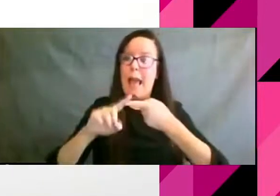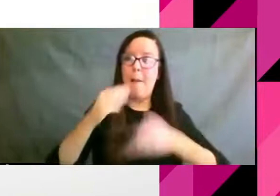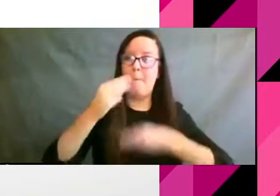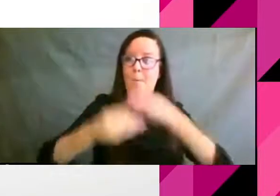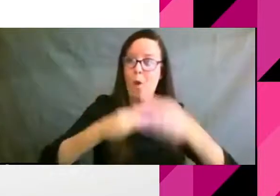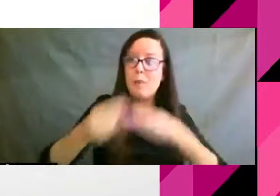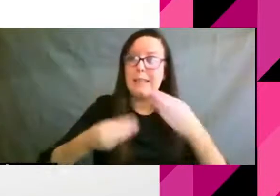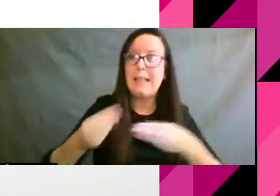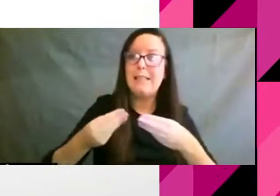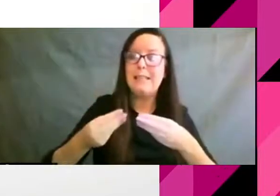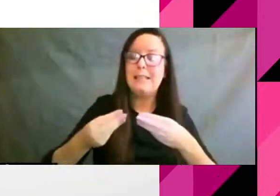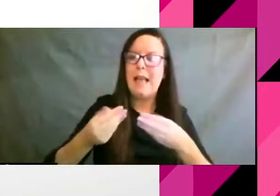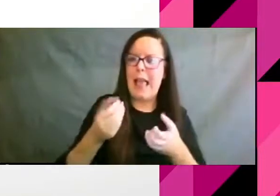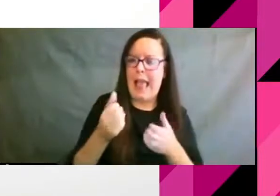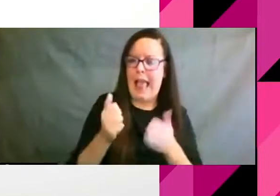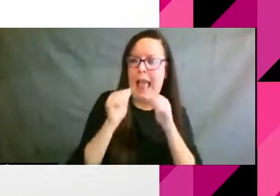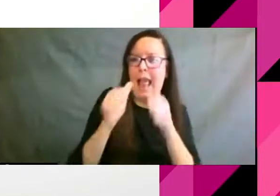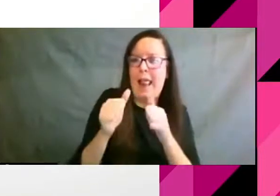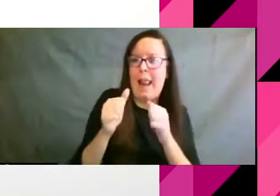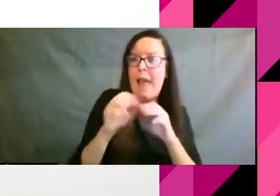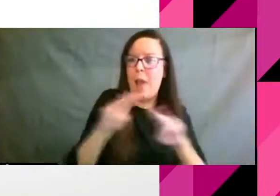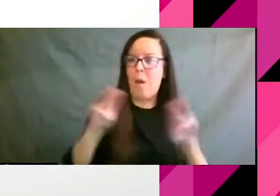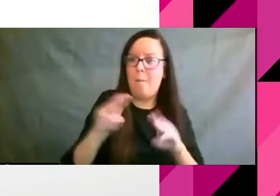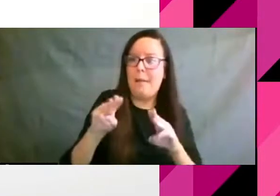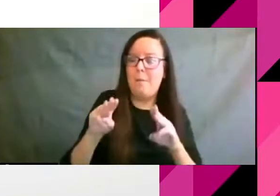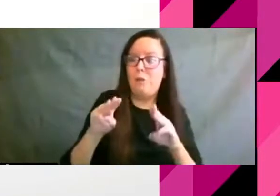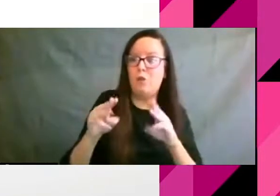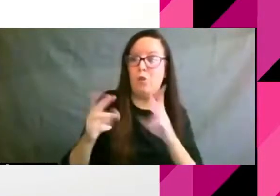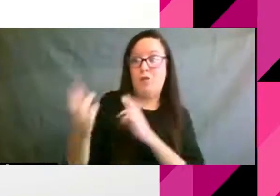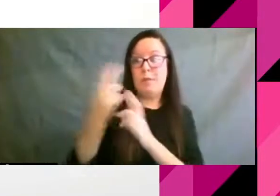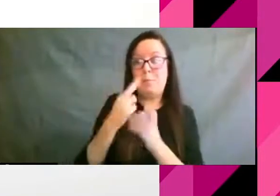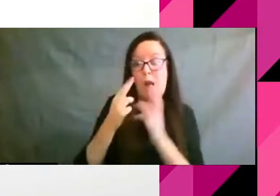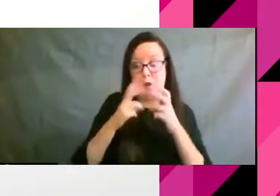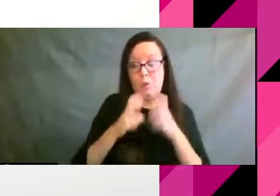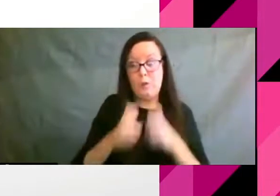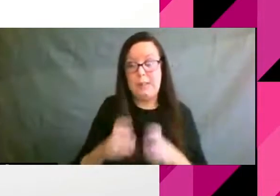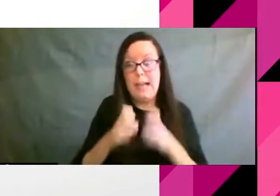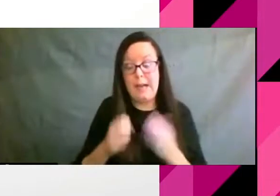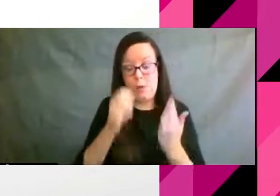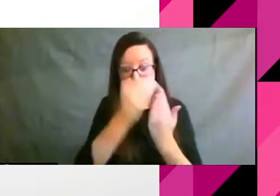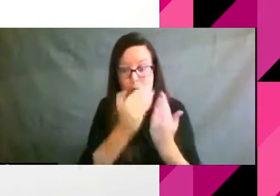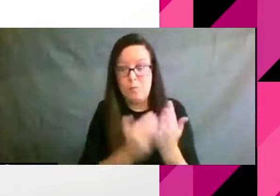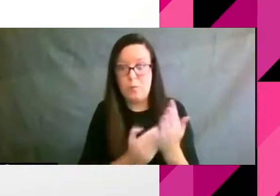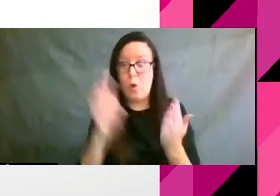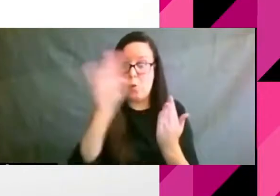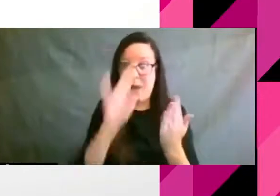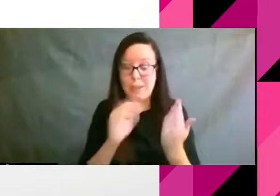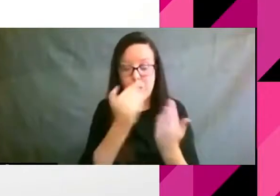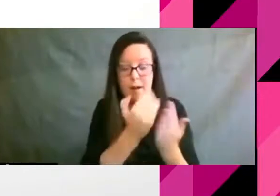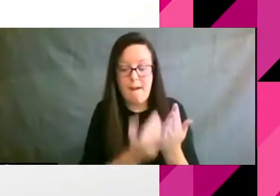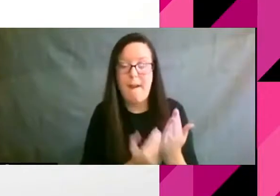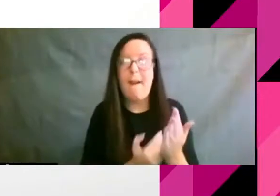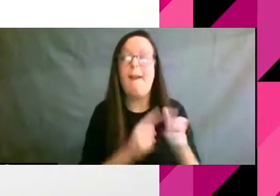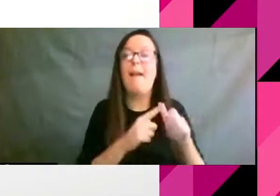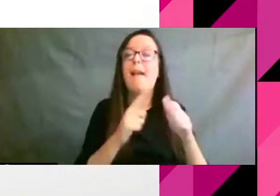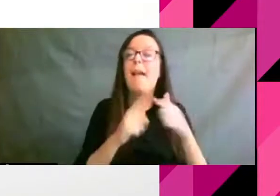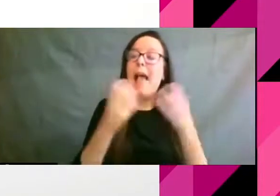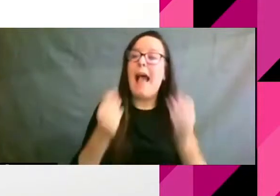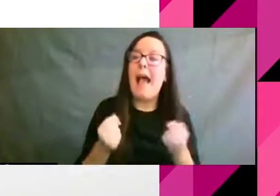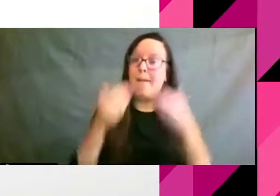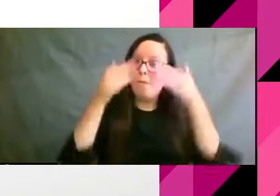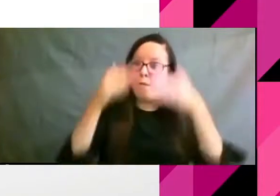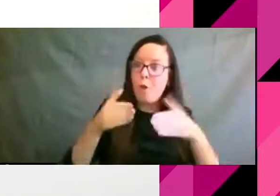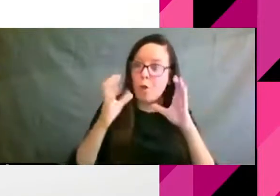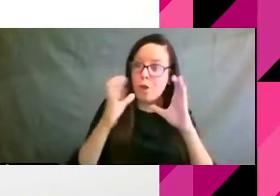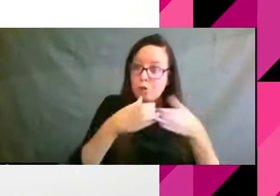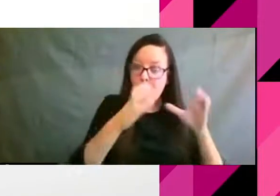people to respond to a guided questionnaire or provide their own submission, targeted focus groups with people with disability